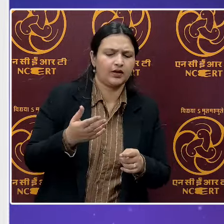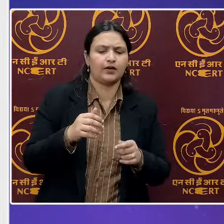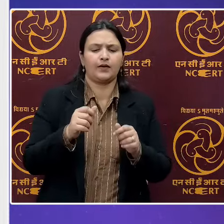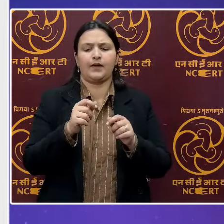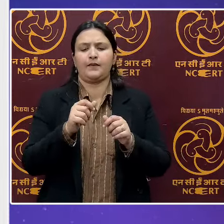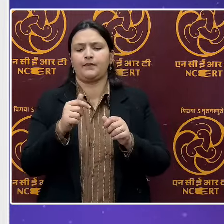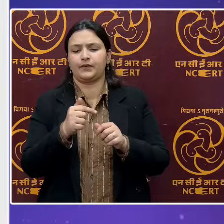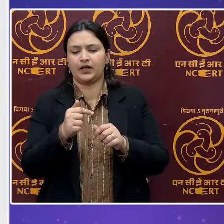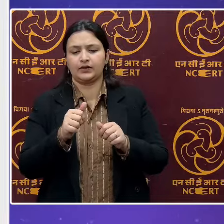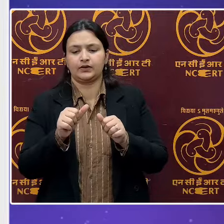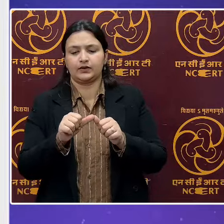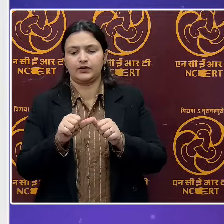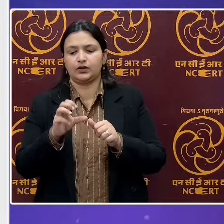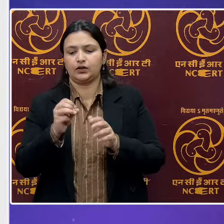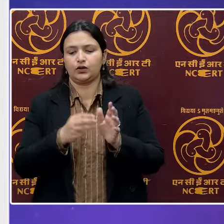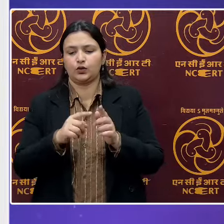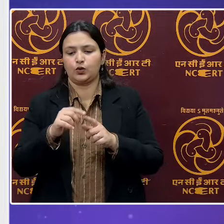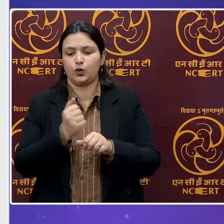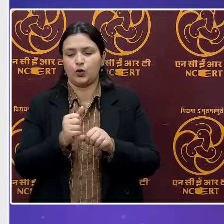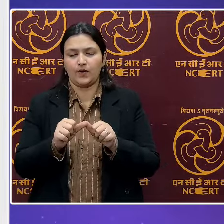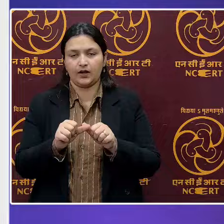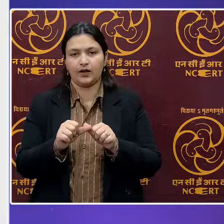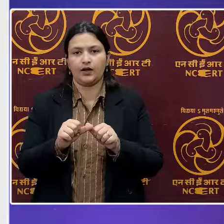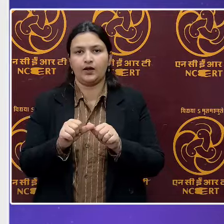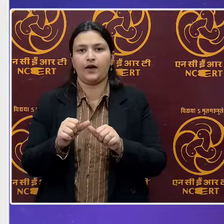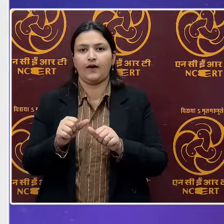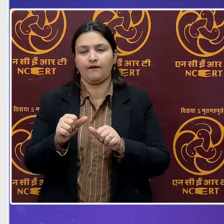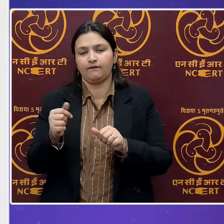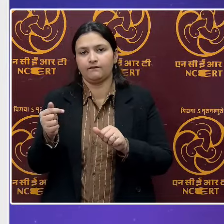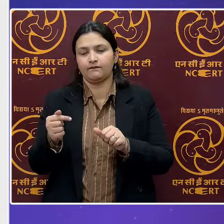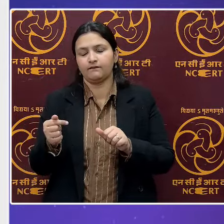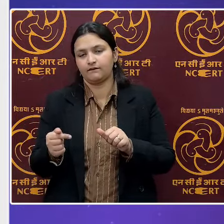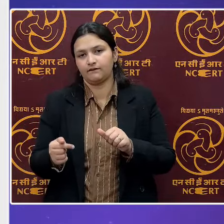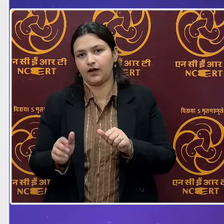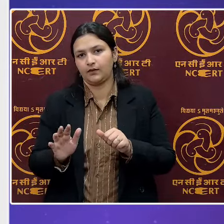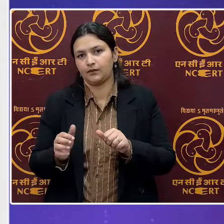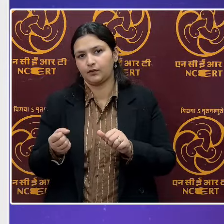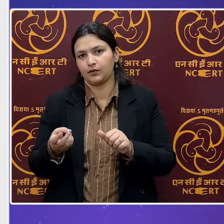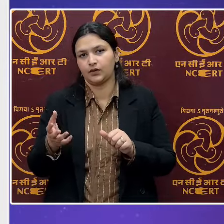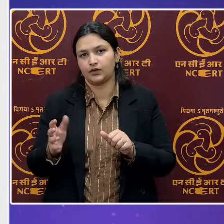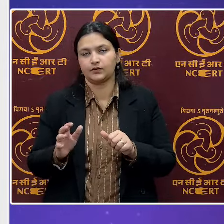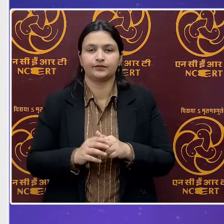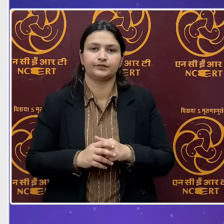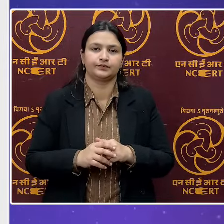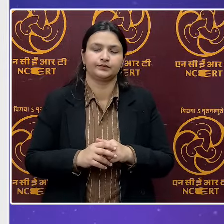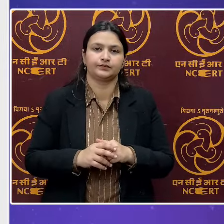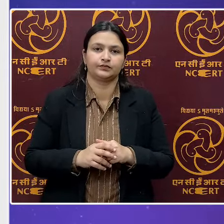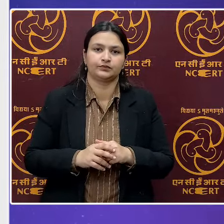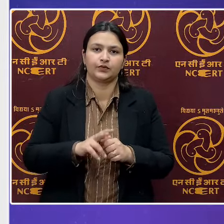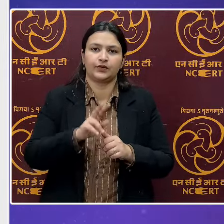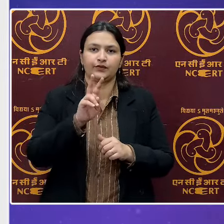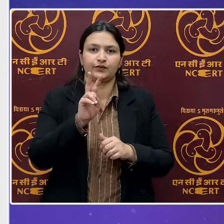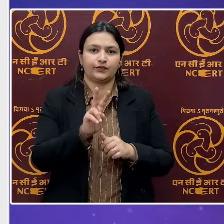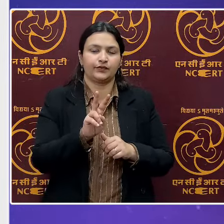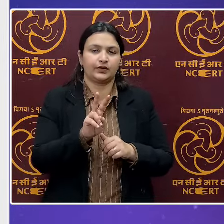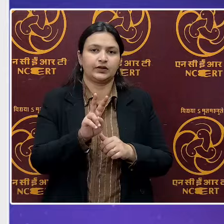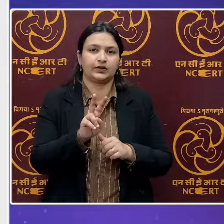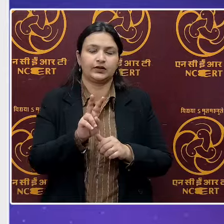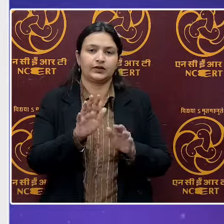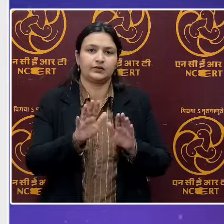omega sine omega t plus phi. So thus now substitute for t is equal to 0 here. V at 0 is equal